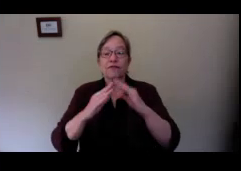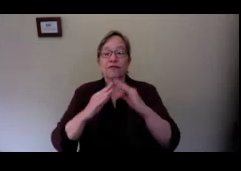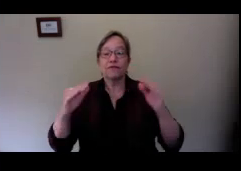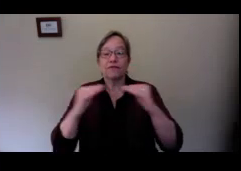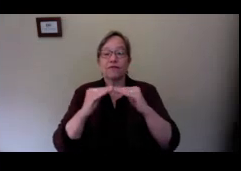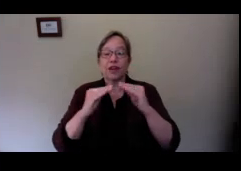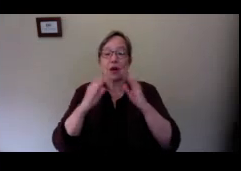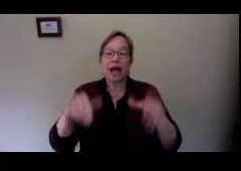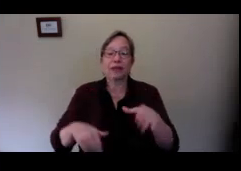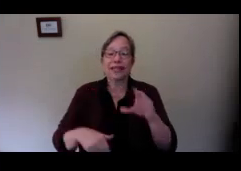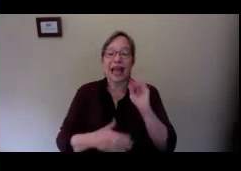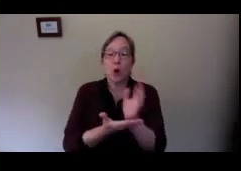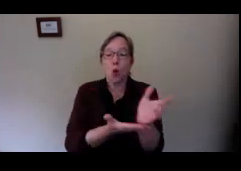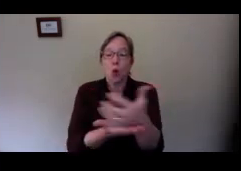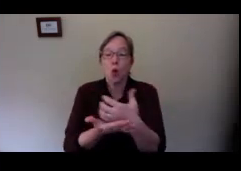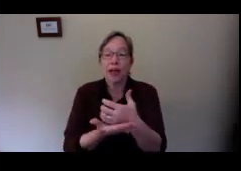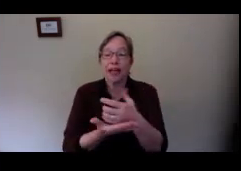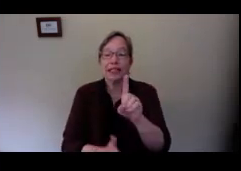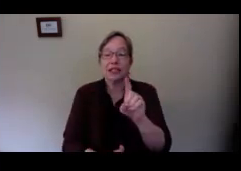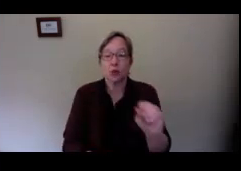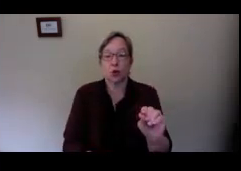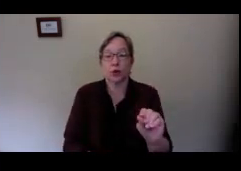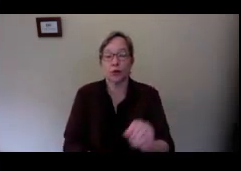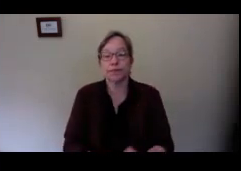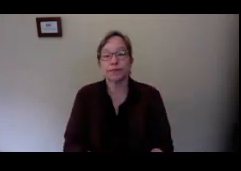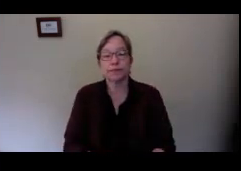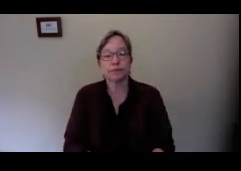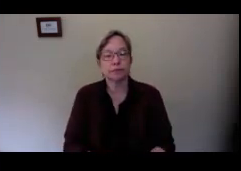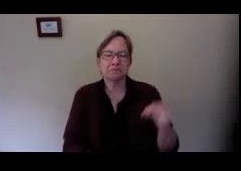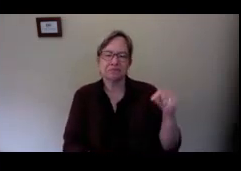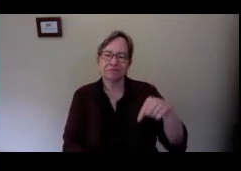Hoarding Disorder. This is our